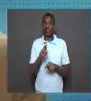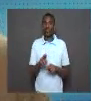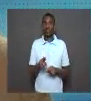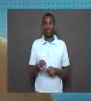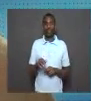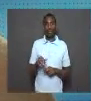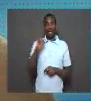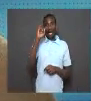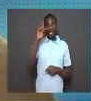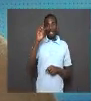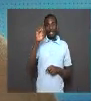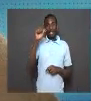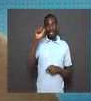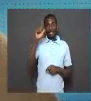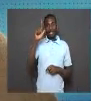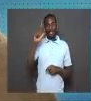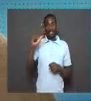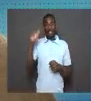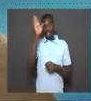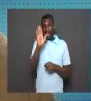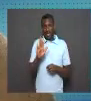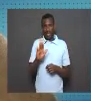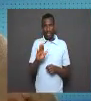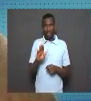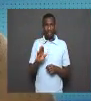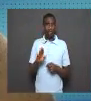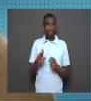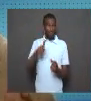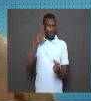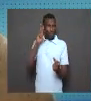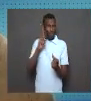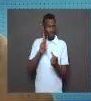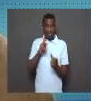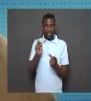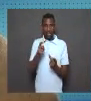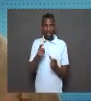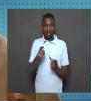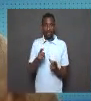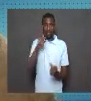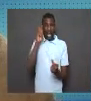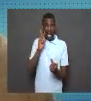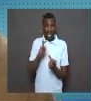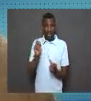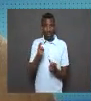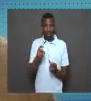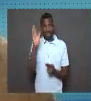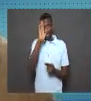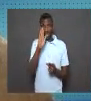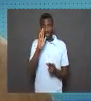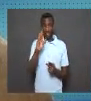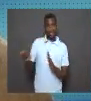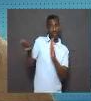While the ideal gas is not a completely accurate representation of a gas we